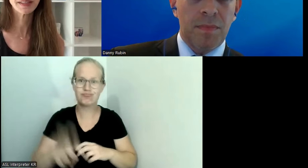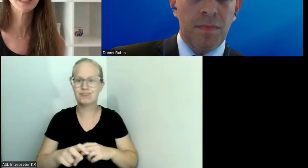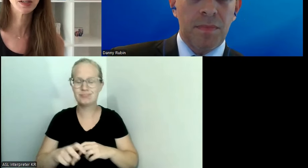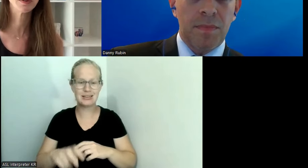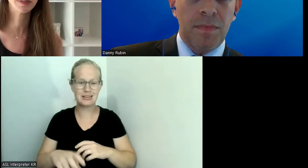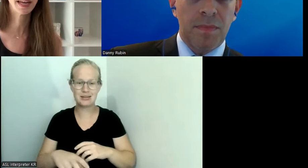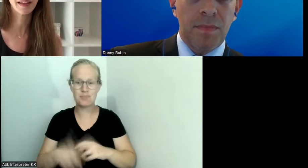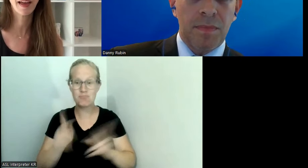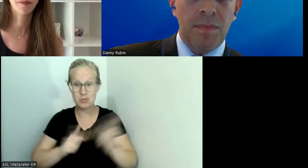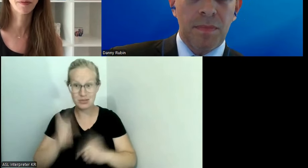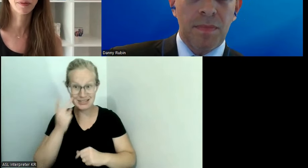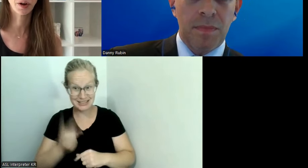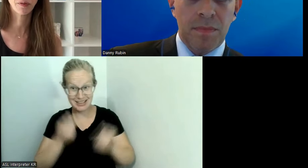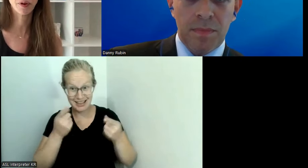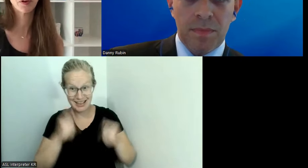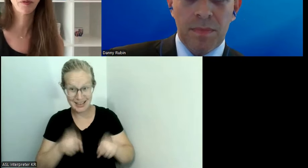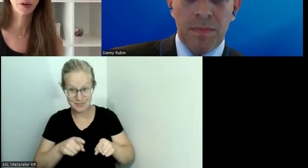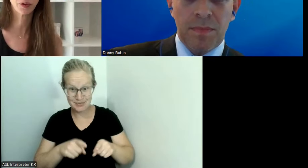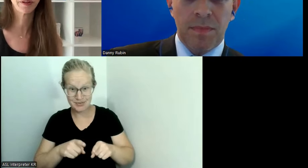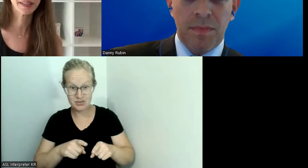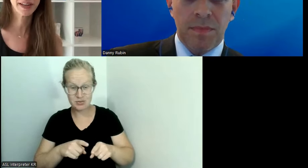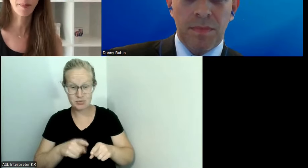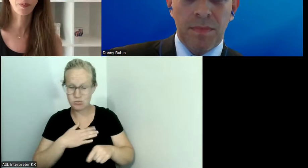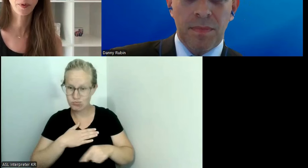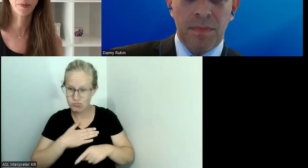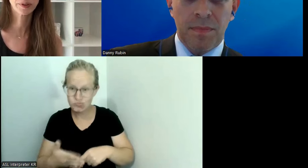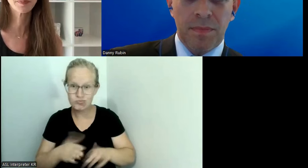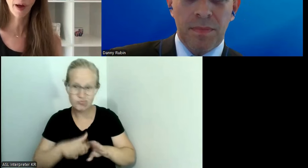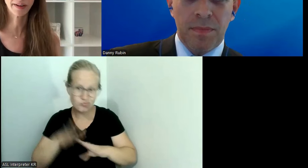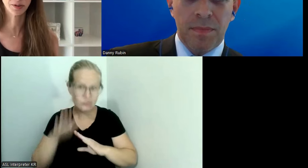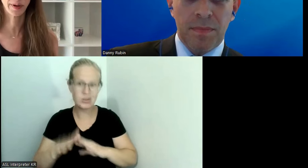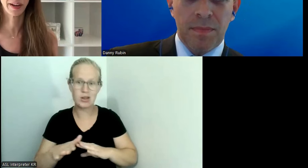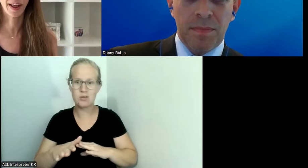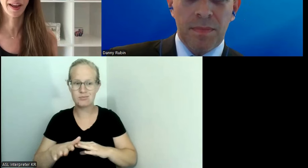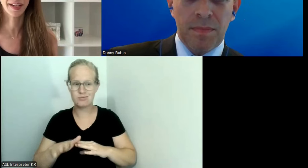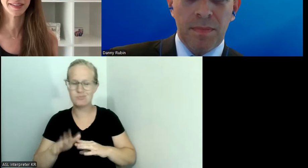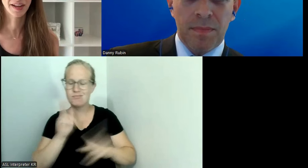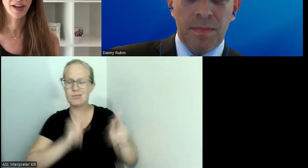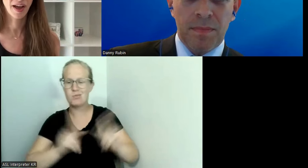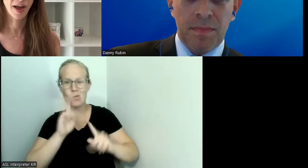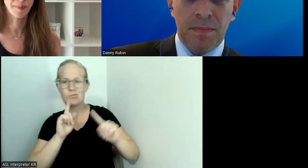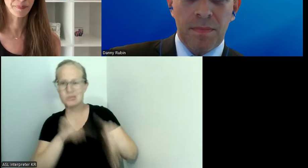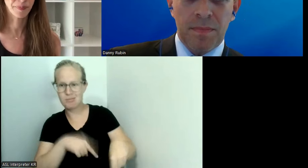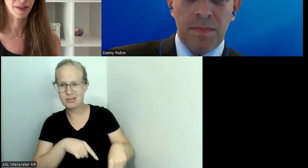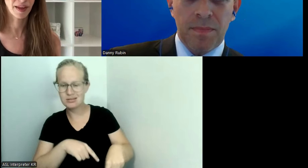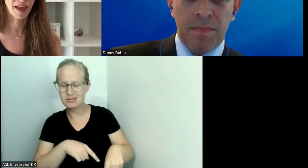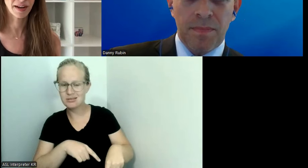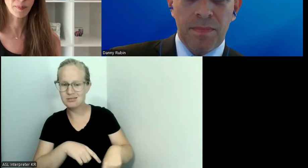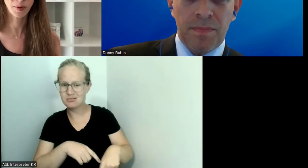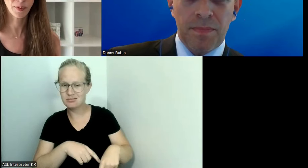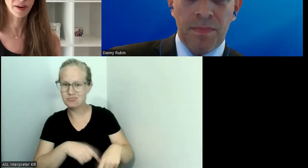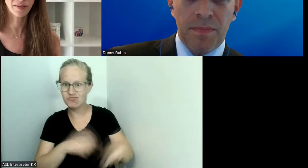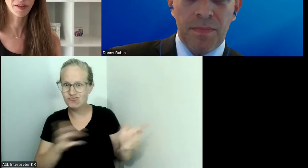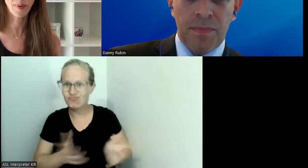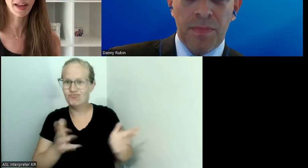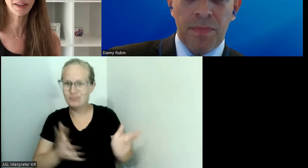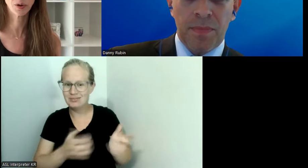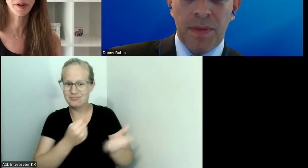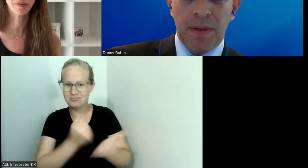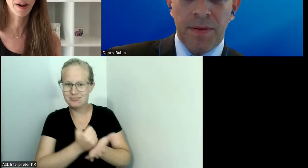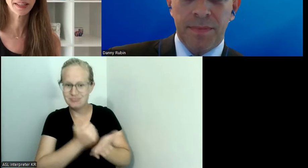people that see you take that, you know, vulnerable step will respond to it and, um, and help you out